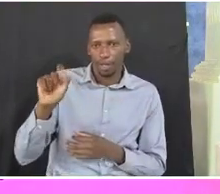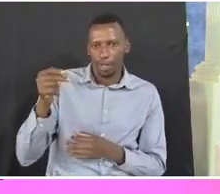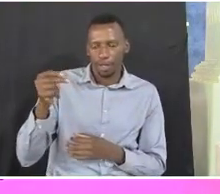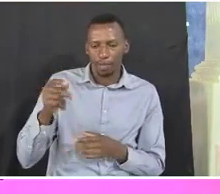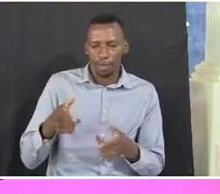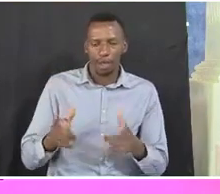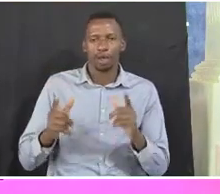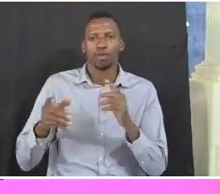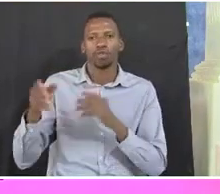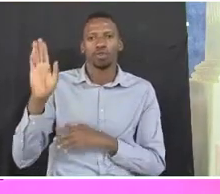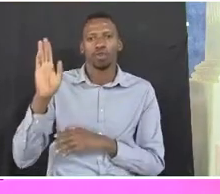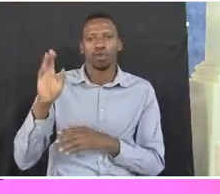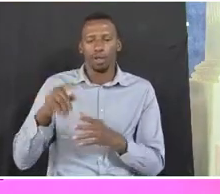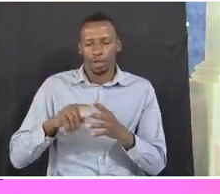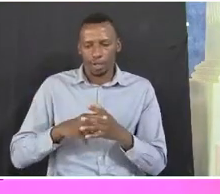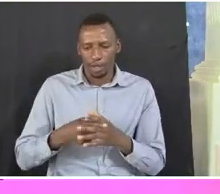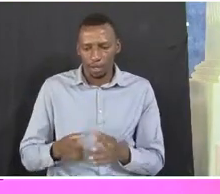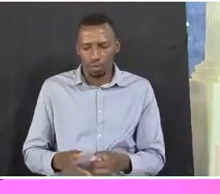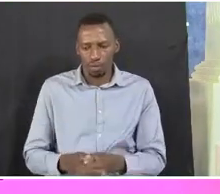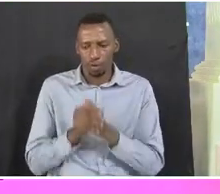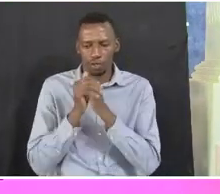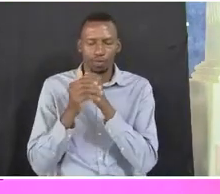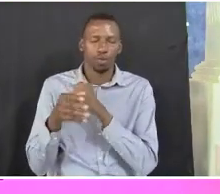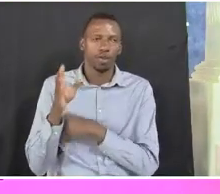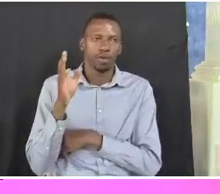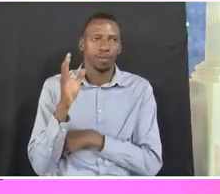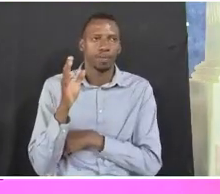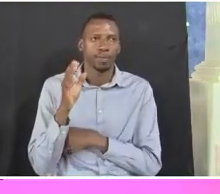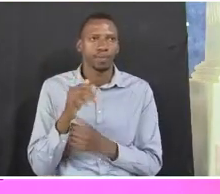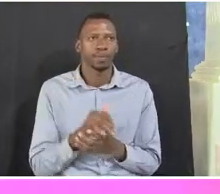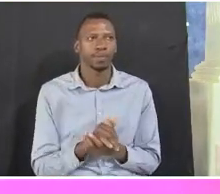God, begins to worship God.